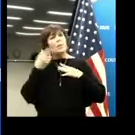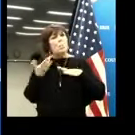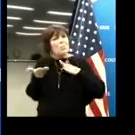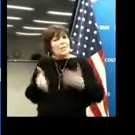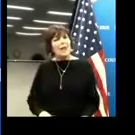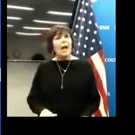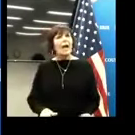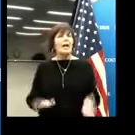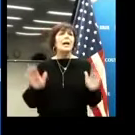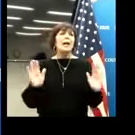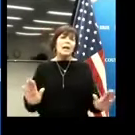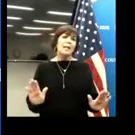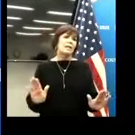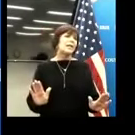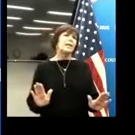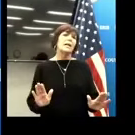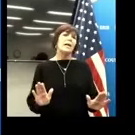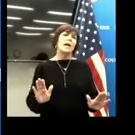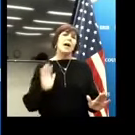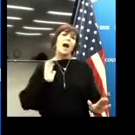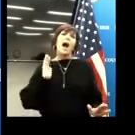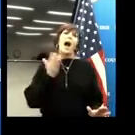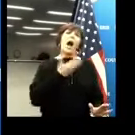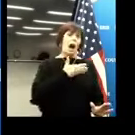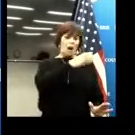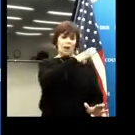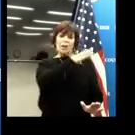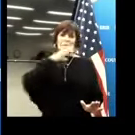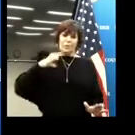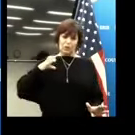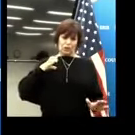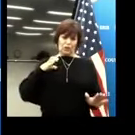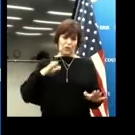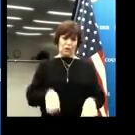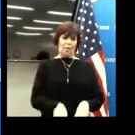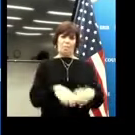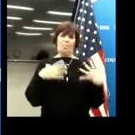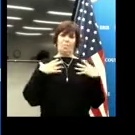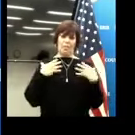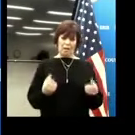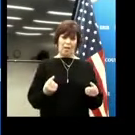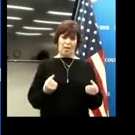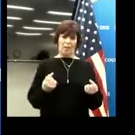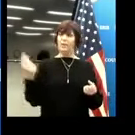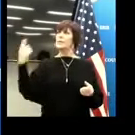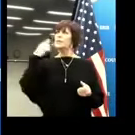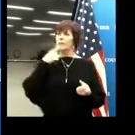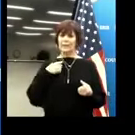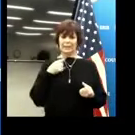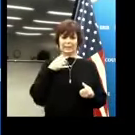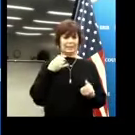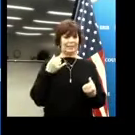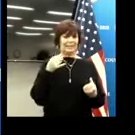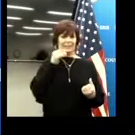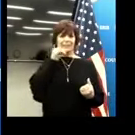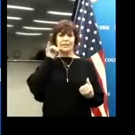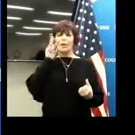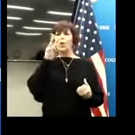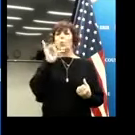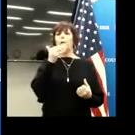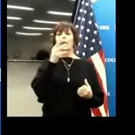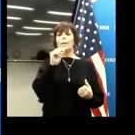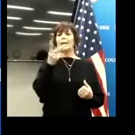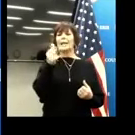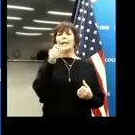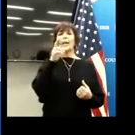were the sniffles. Our Commissioner of Public Works, as it was revealed yesterday and is in today's paper, William Gary,